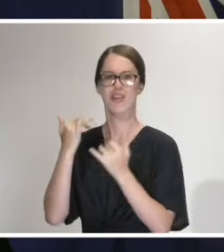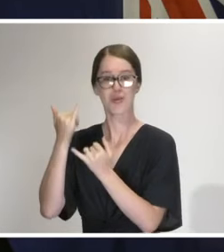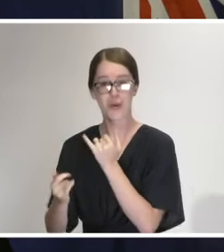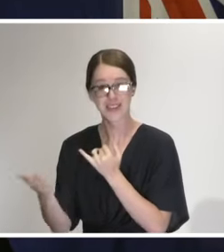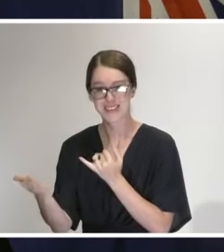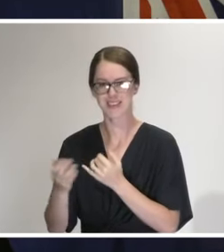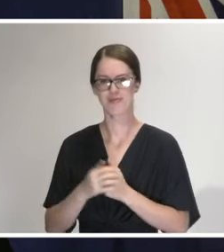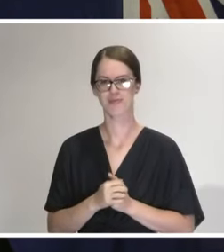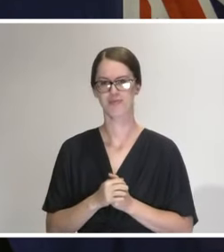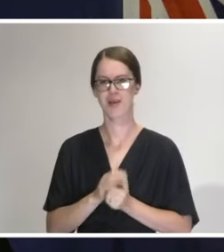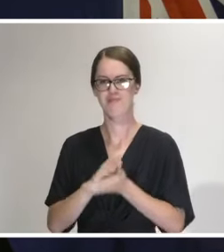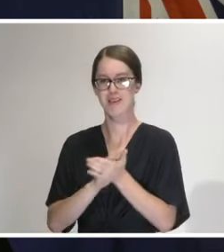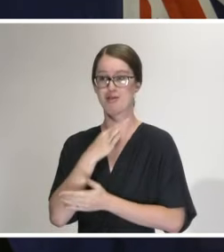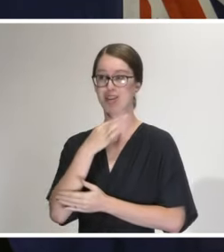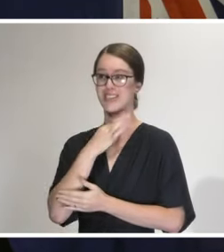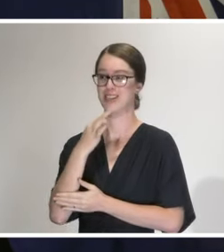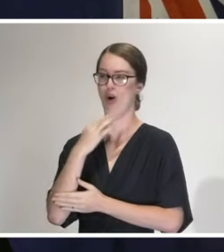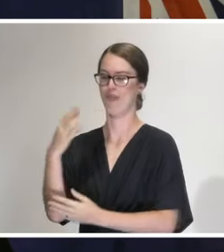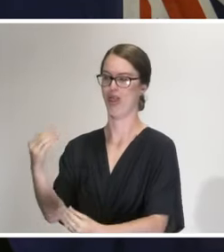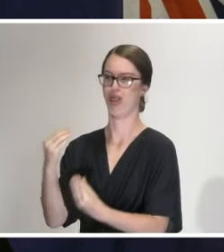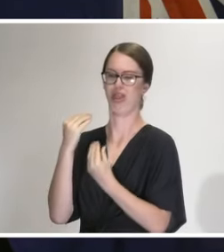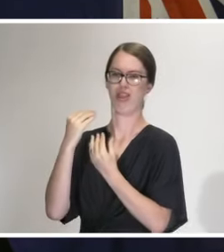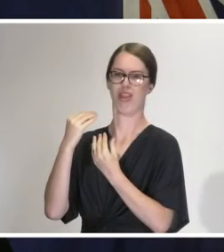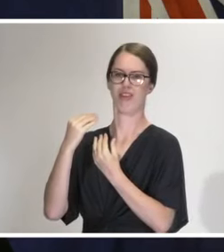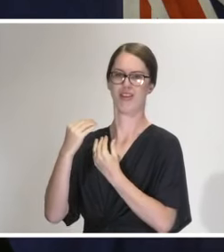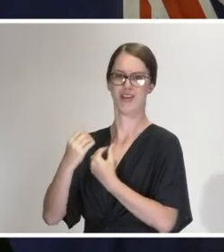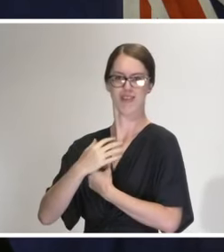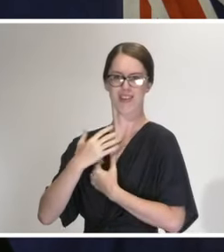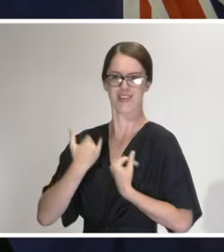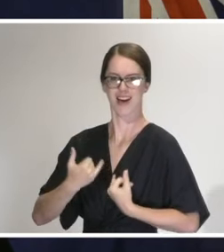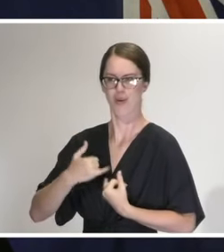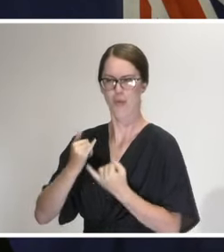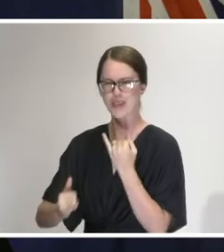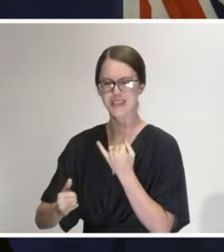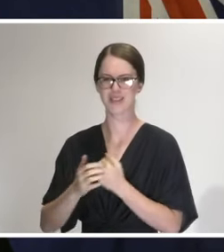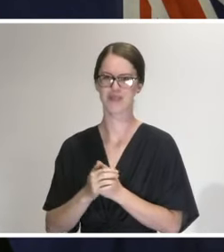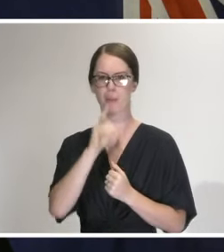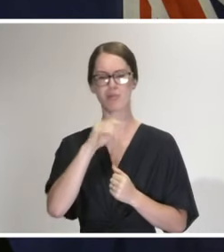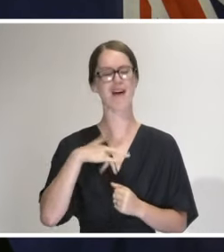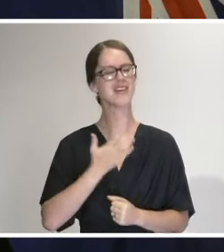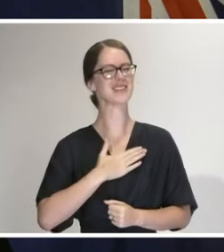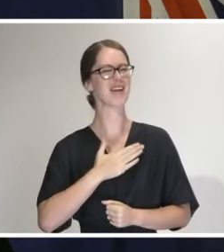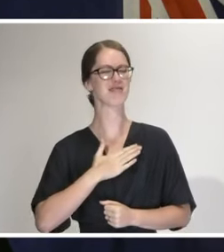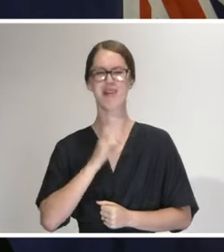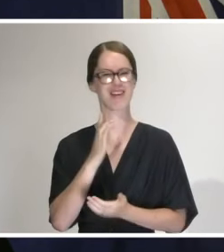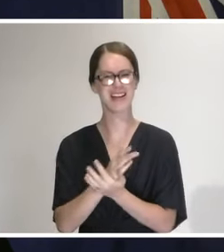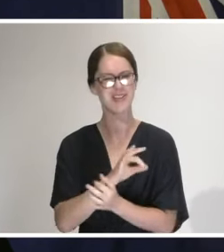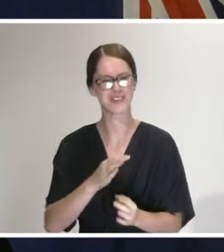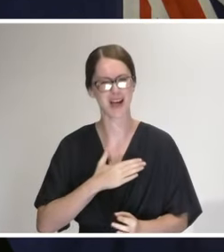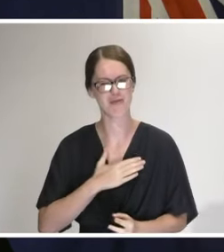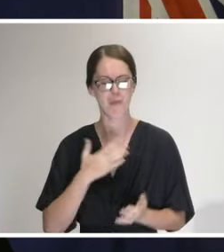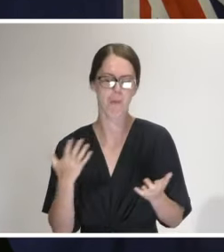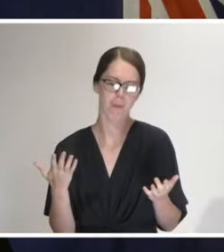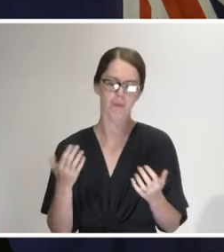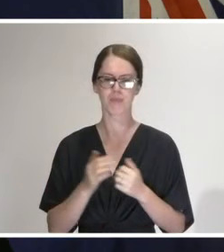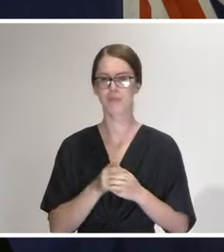that can actually increase the risk of contamination to your hand, and it can also give you a false sense of security. But we acknowledge that